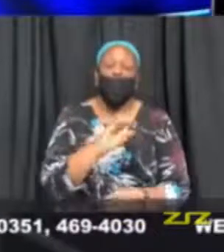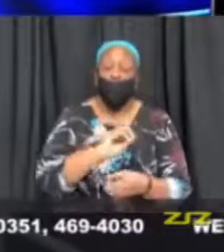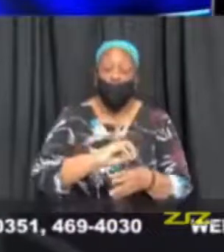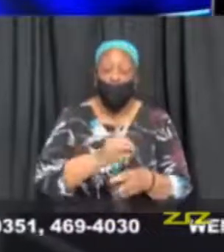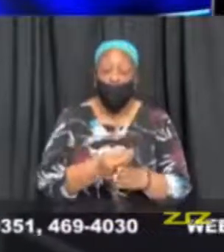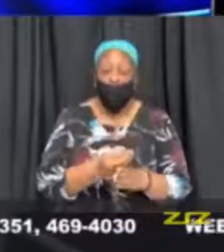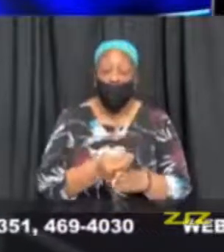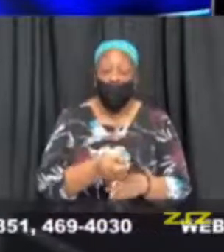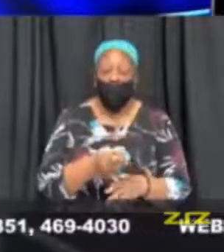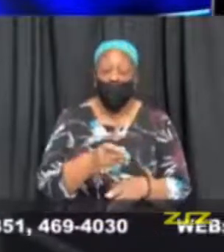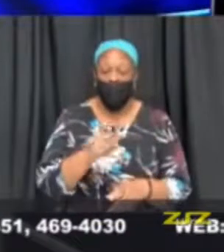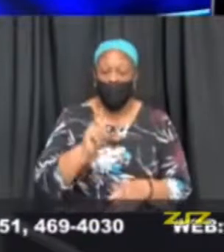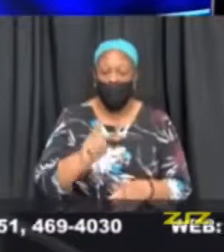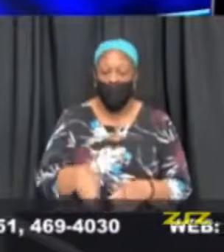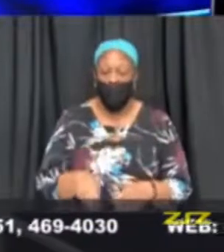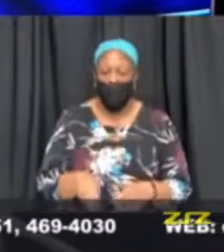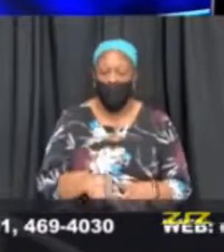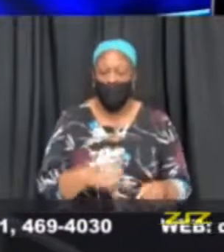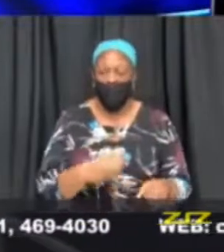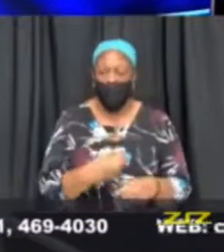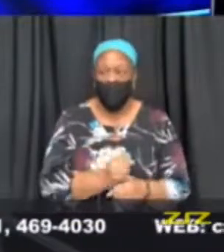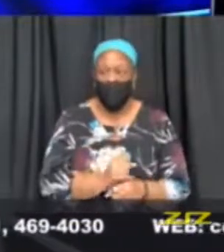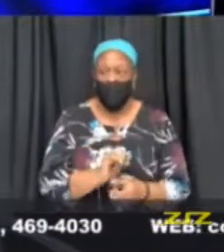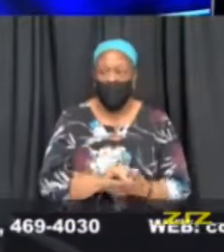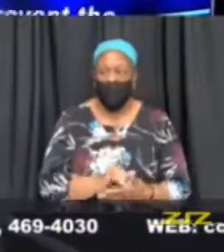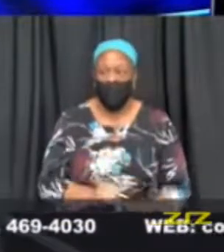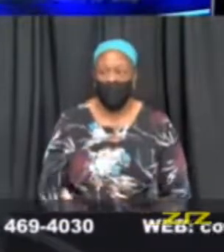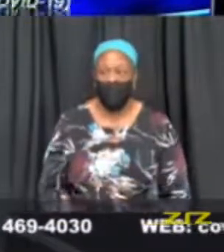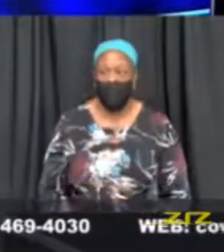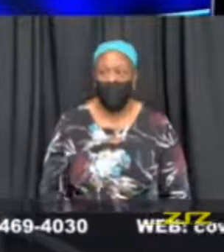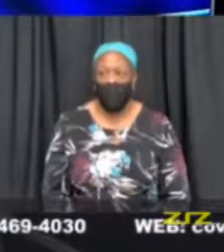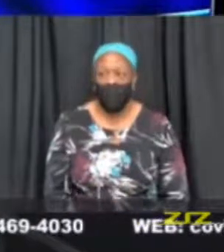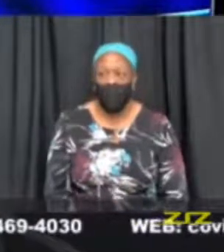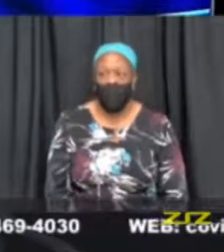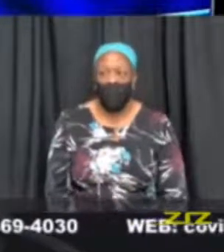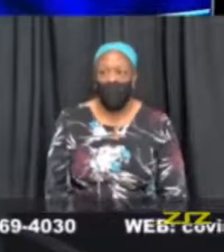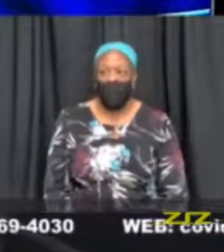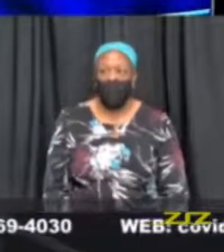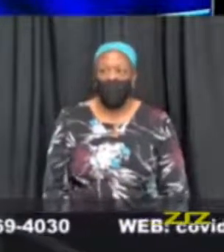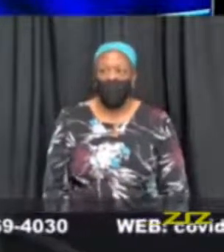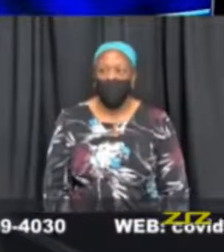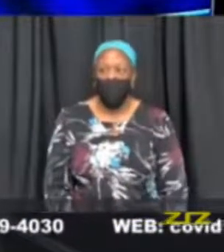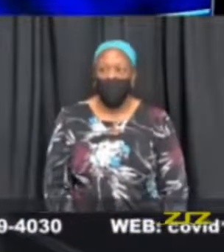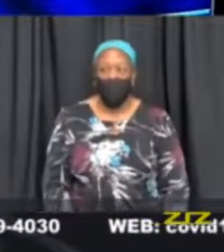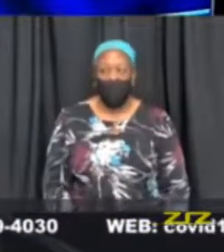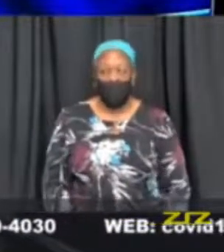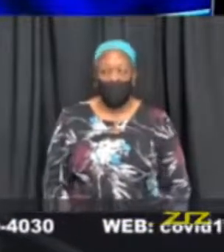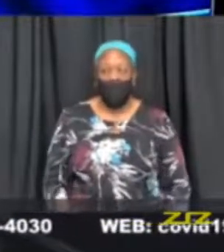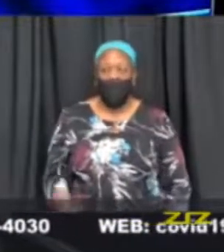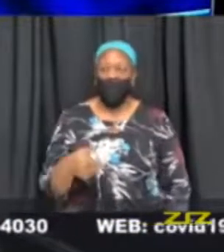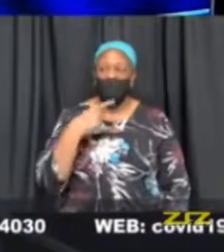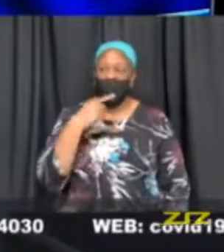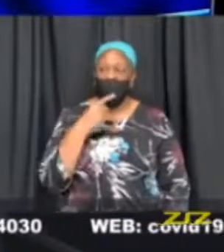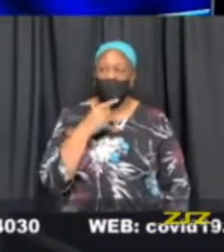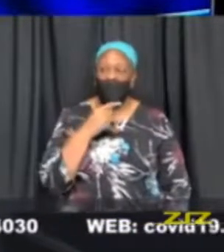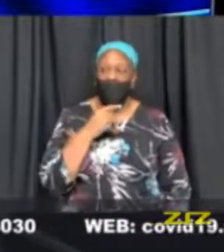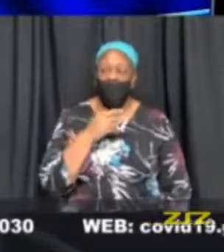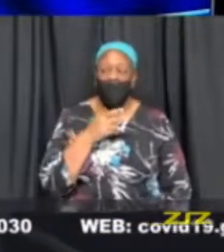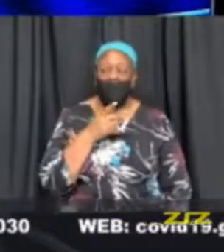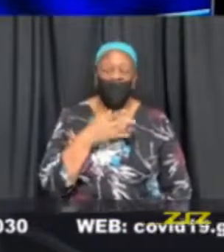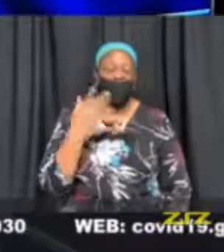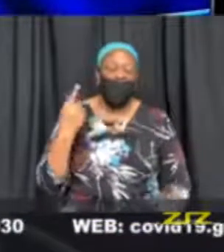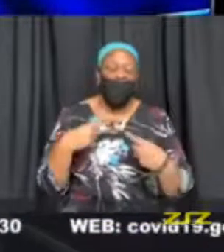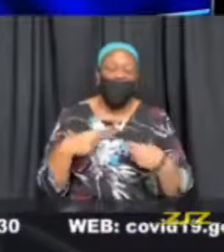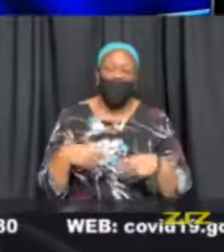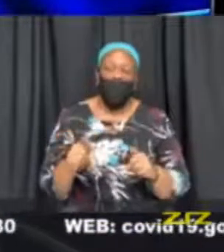Well, I think I was sitting next to the CMO at Leadership Matters last Tuesday, and she said that at the rate at which we are